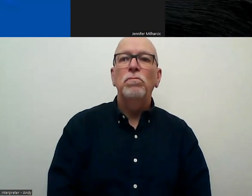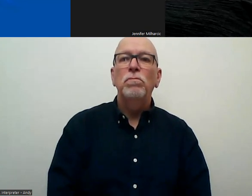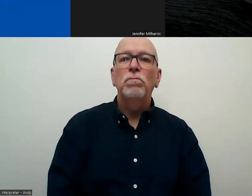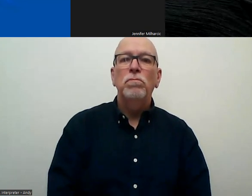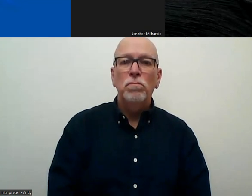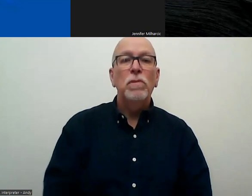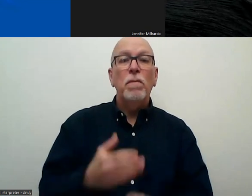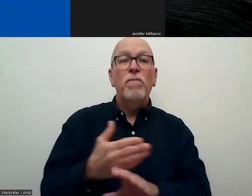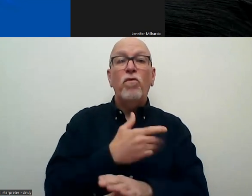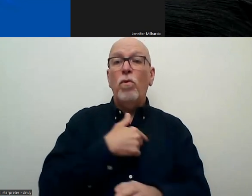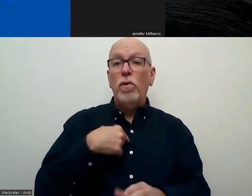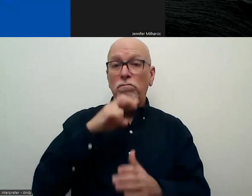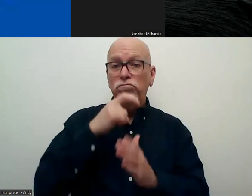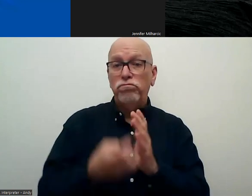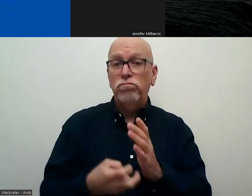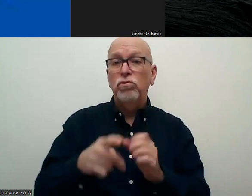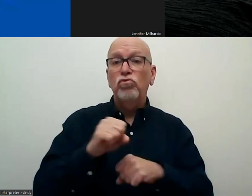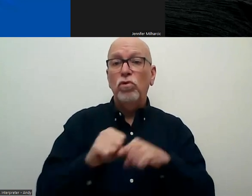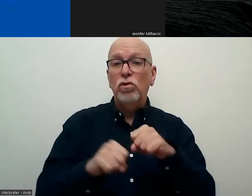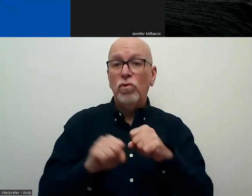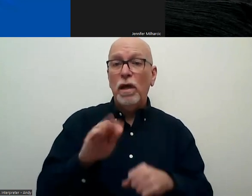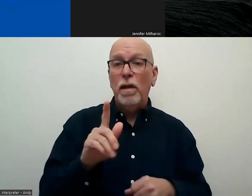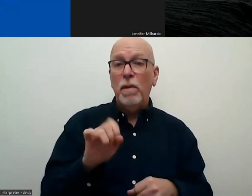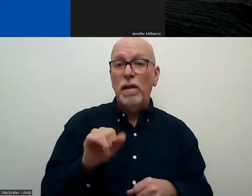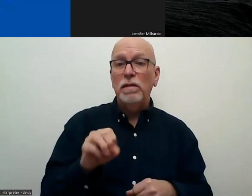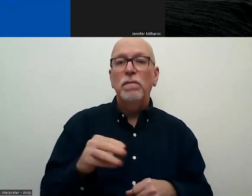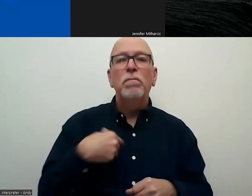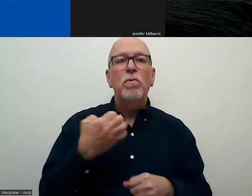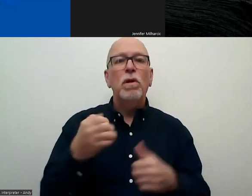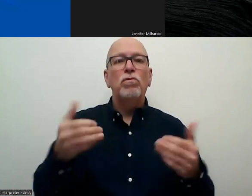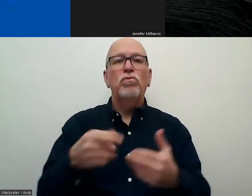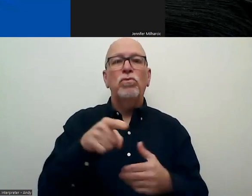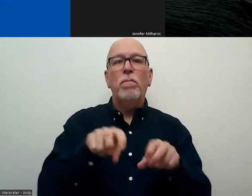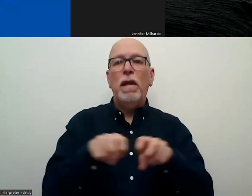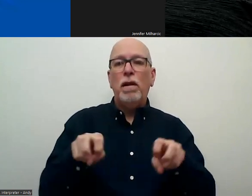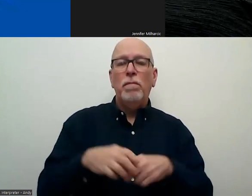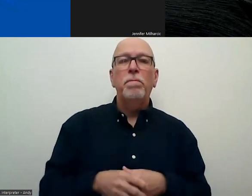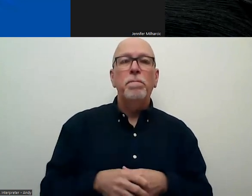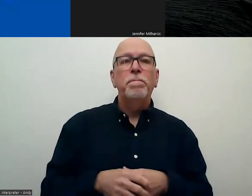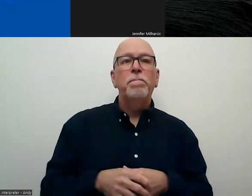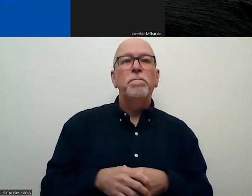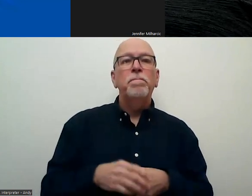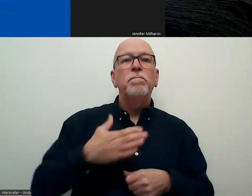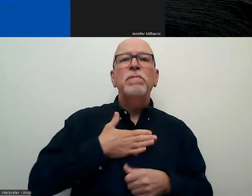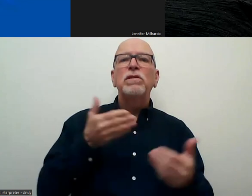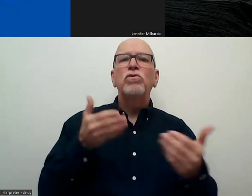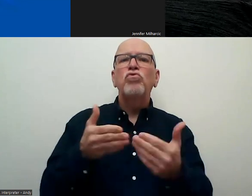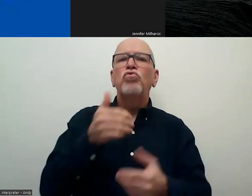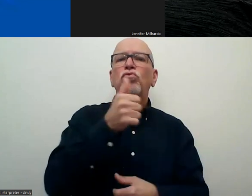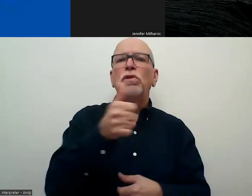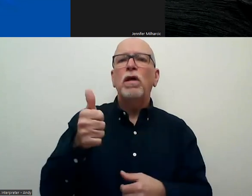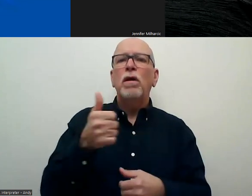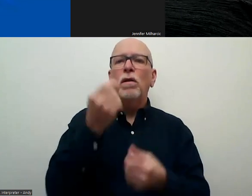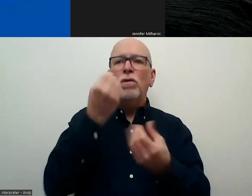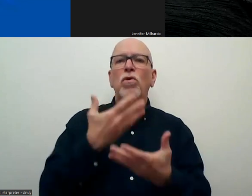before we dig into structural ableism let's meet our panelists please introduce yourself and let us